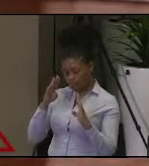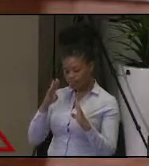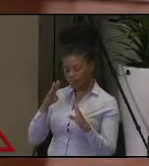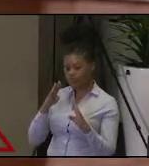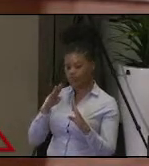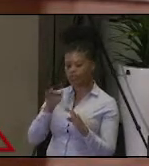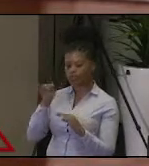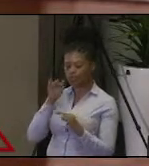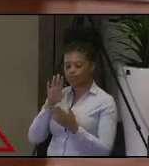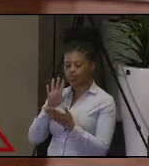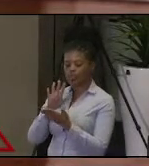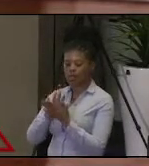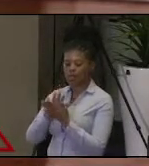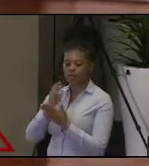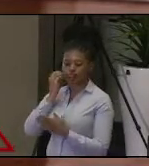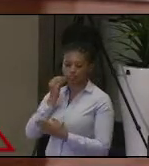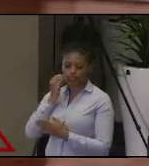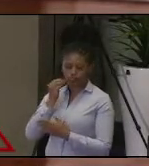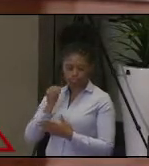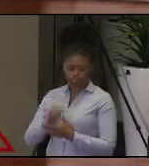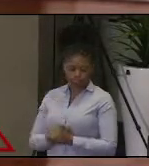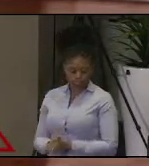dumelang.